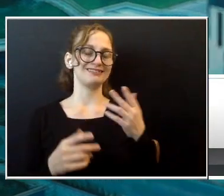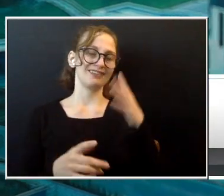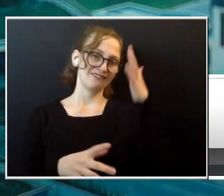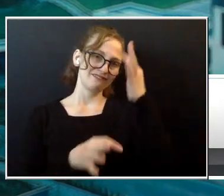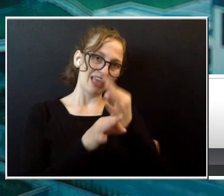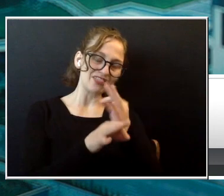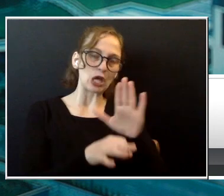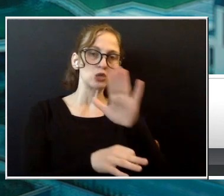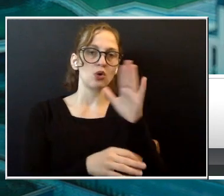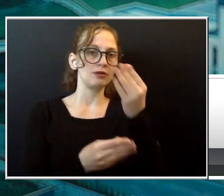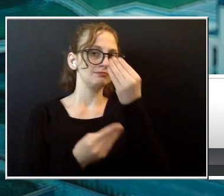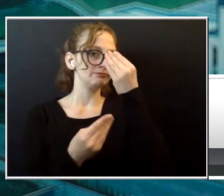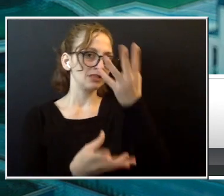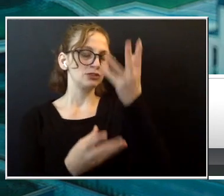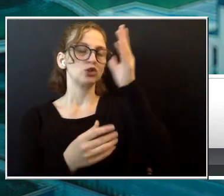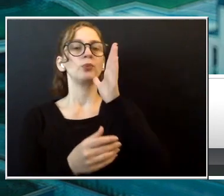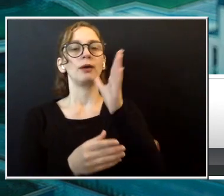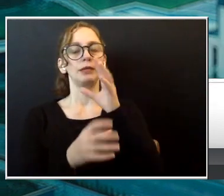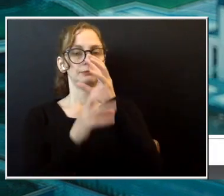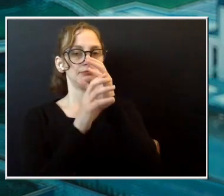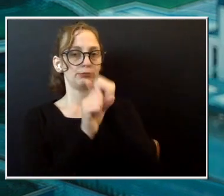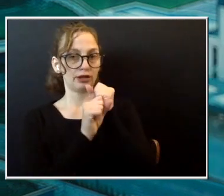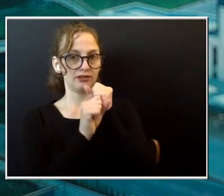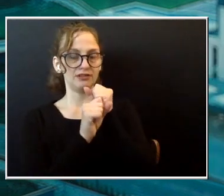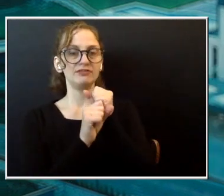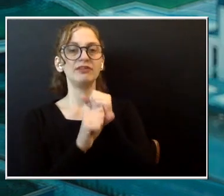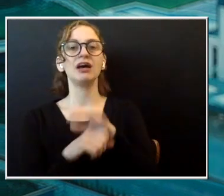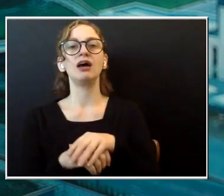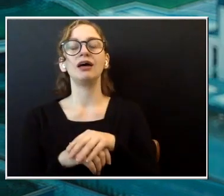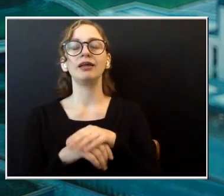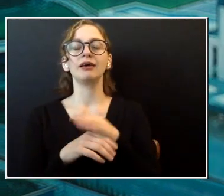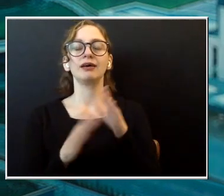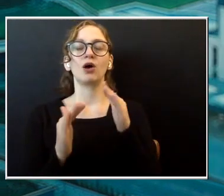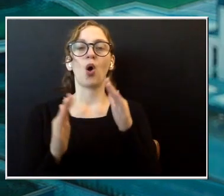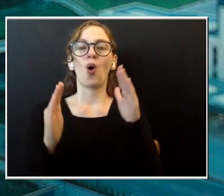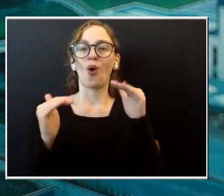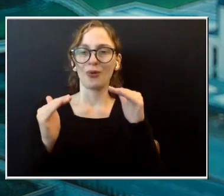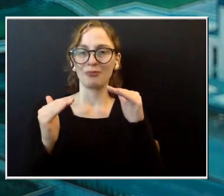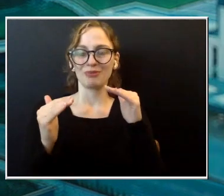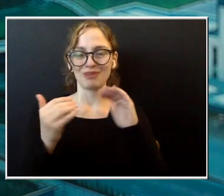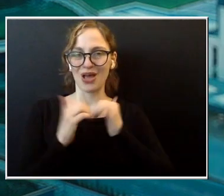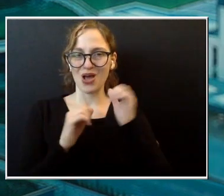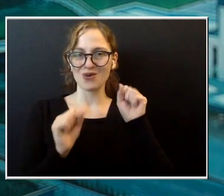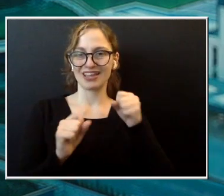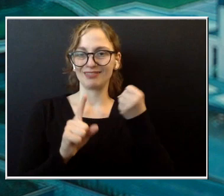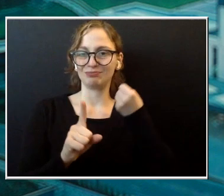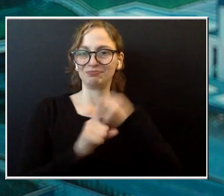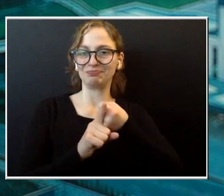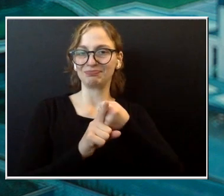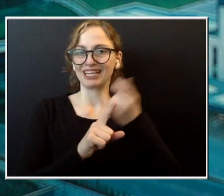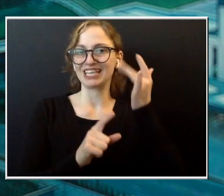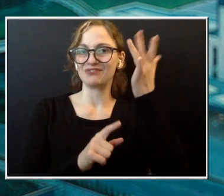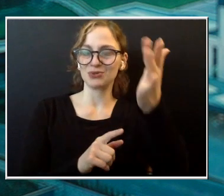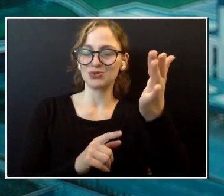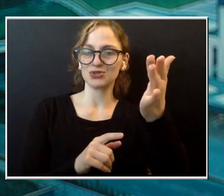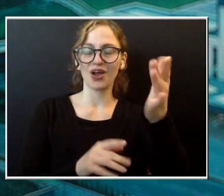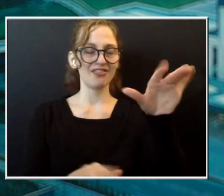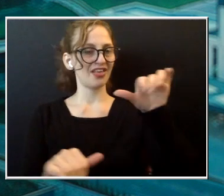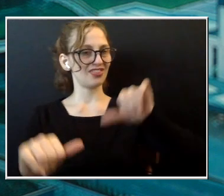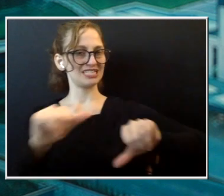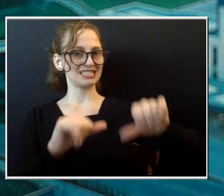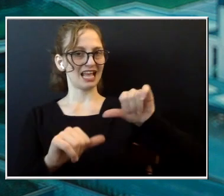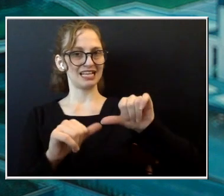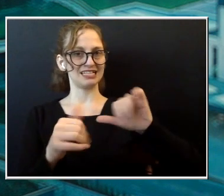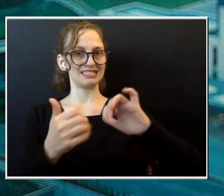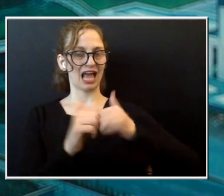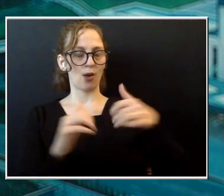to be a great result. Hope about the impact of what this can do. and then the science. And I'm just